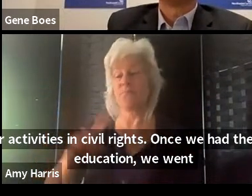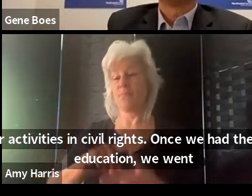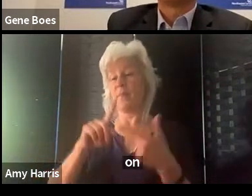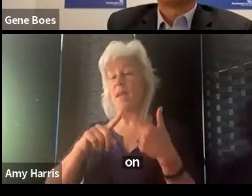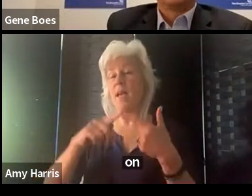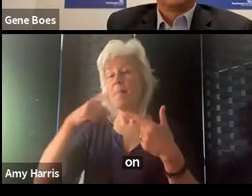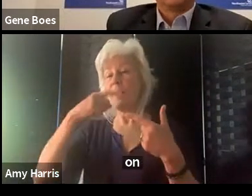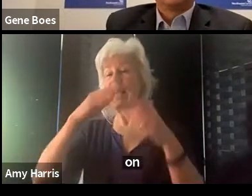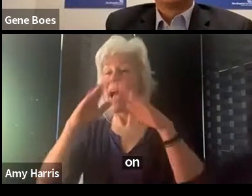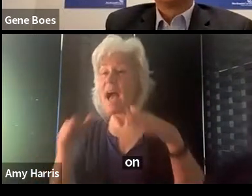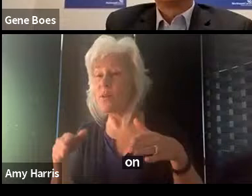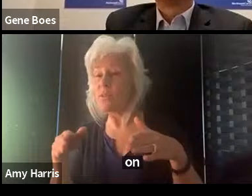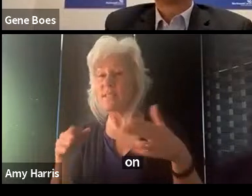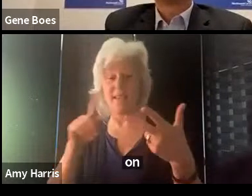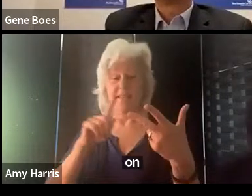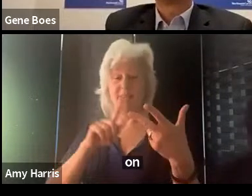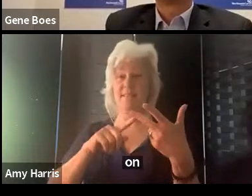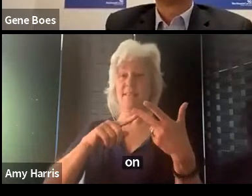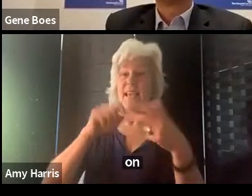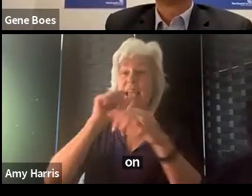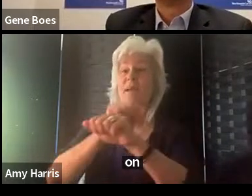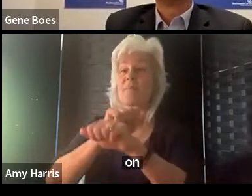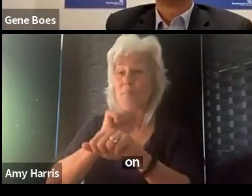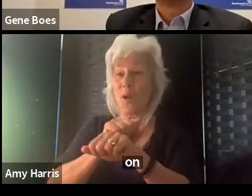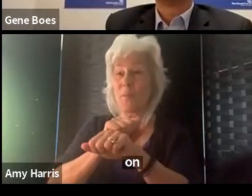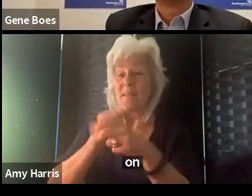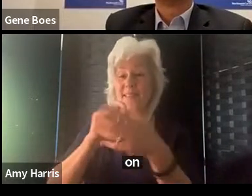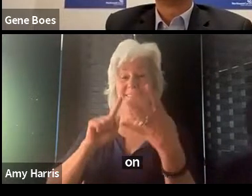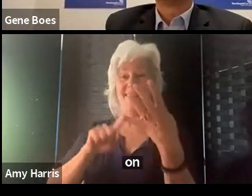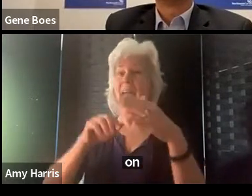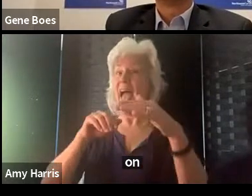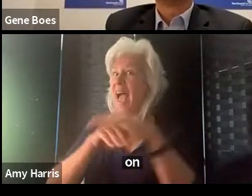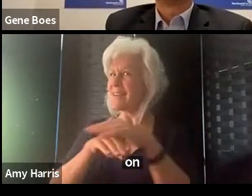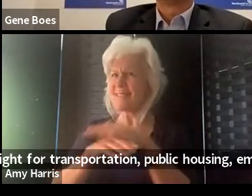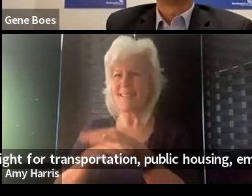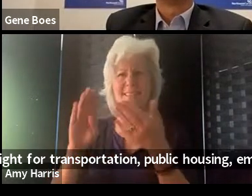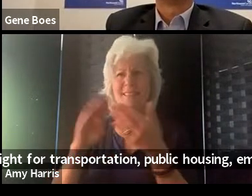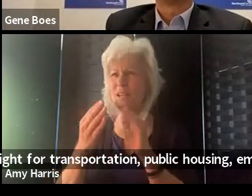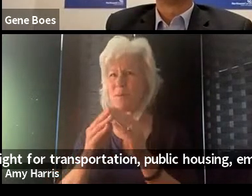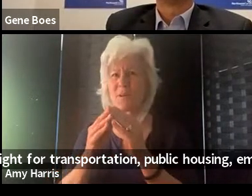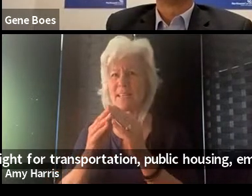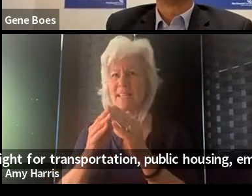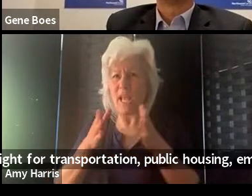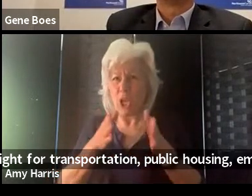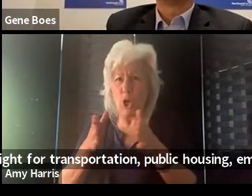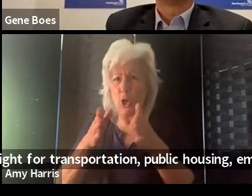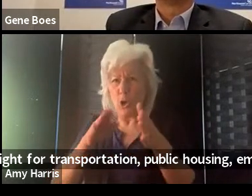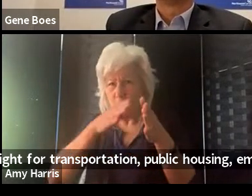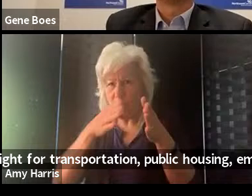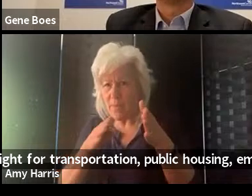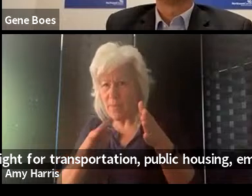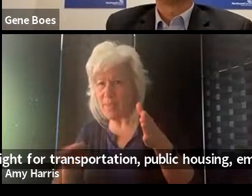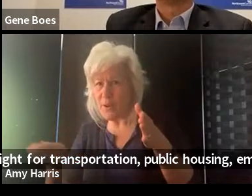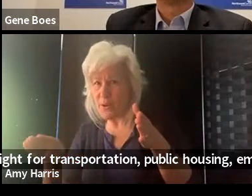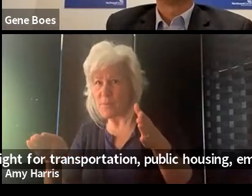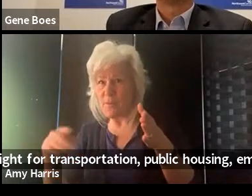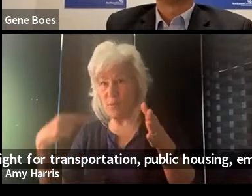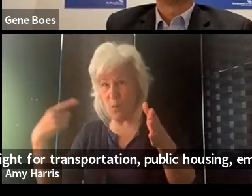employment, access in the community, something as simple as curb cuts,